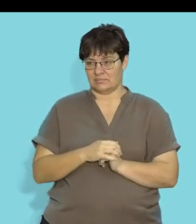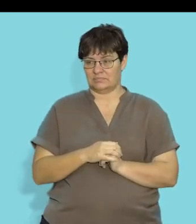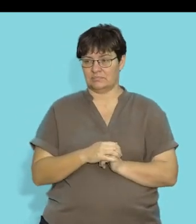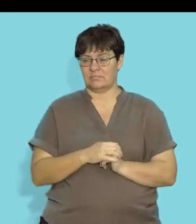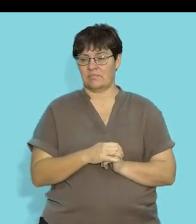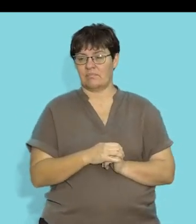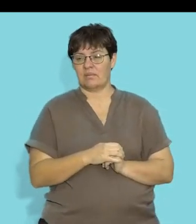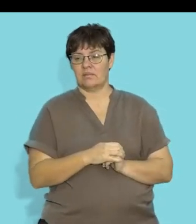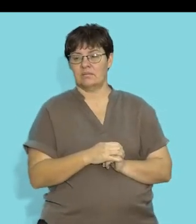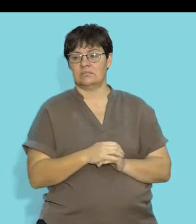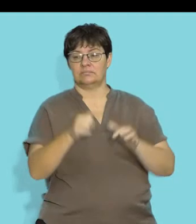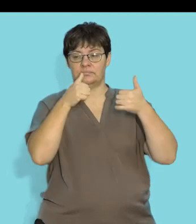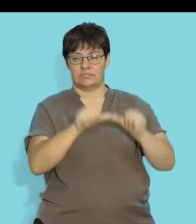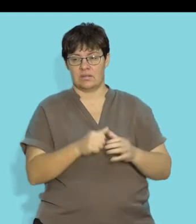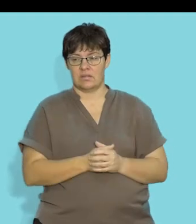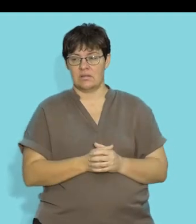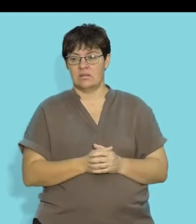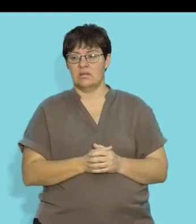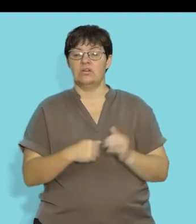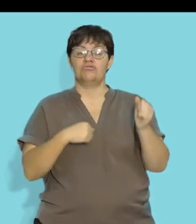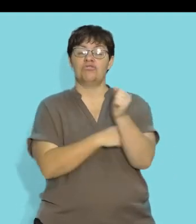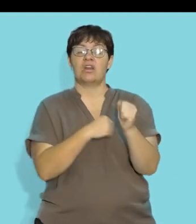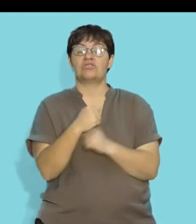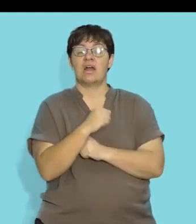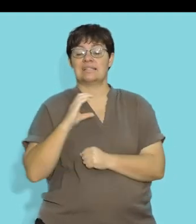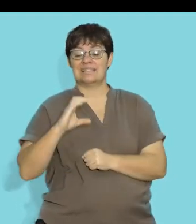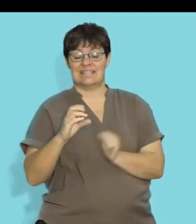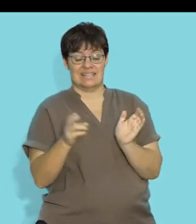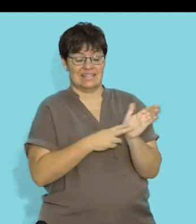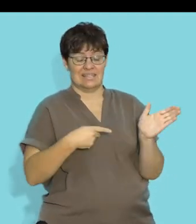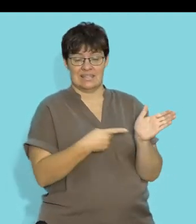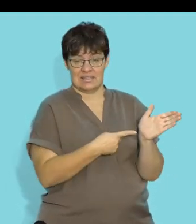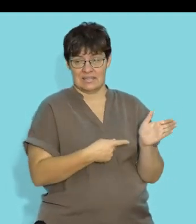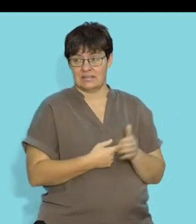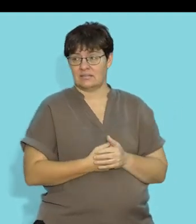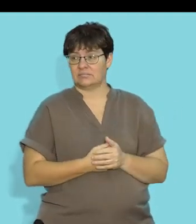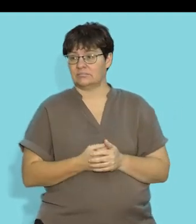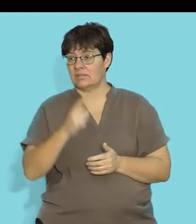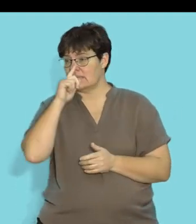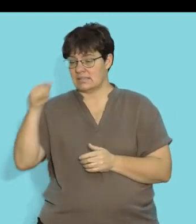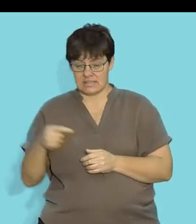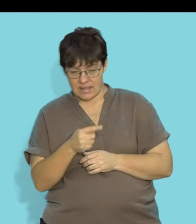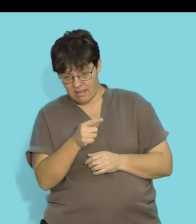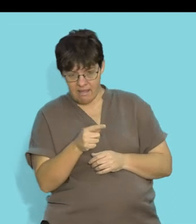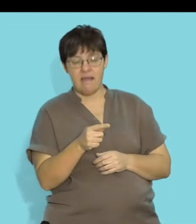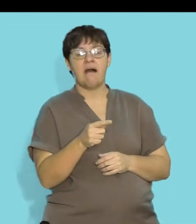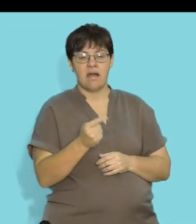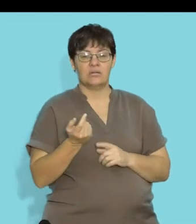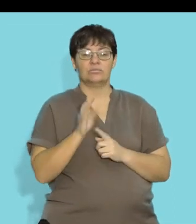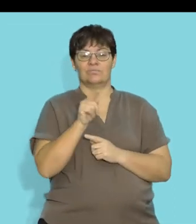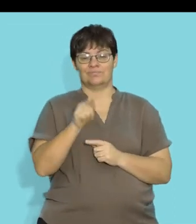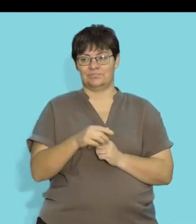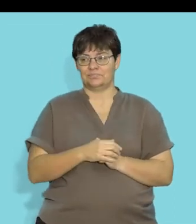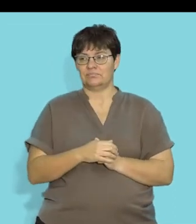developing. Okay. The next question is identify structure labeled C. And if we go to C, C